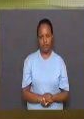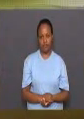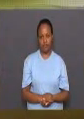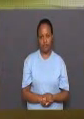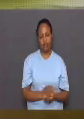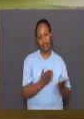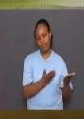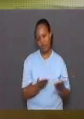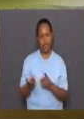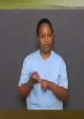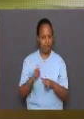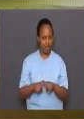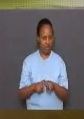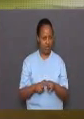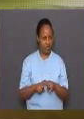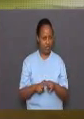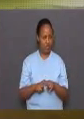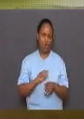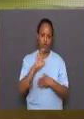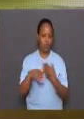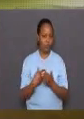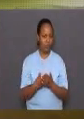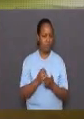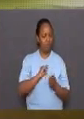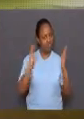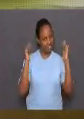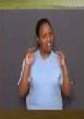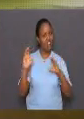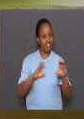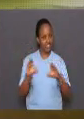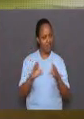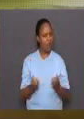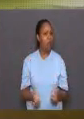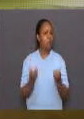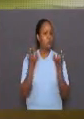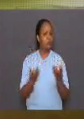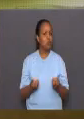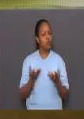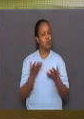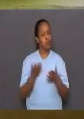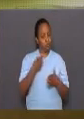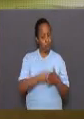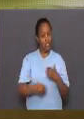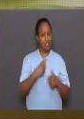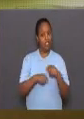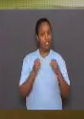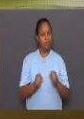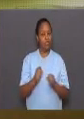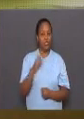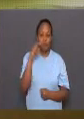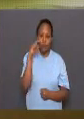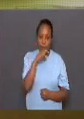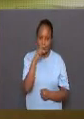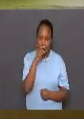Welcome back, everyone. I hope you are able to think of many consequences of being told